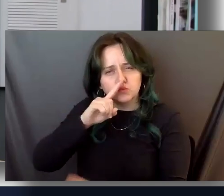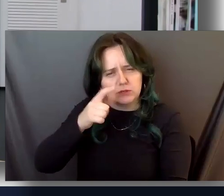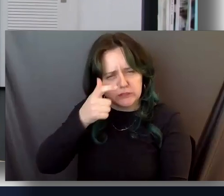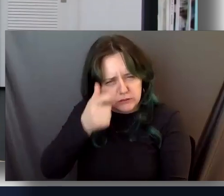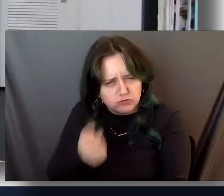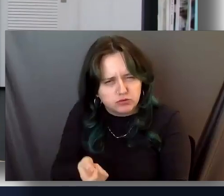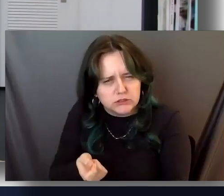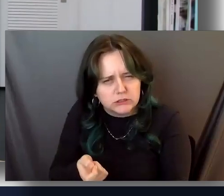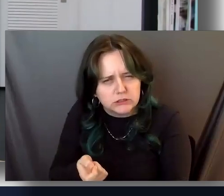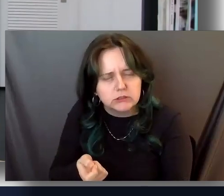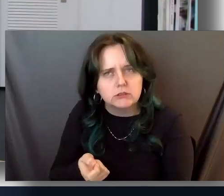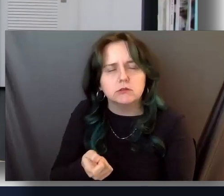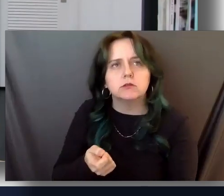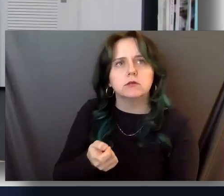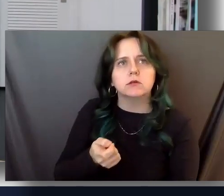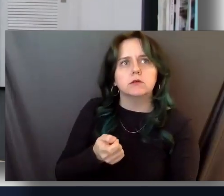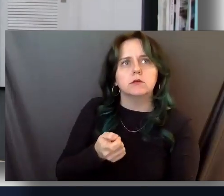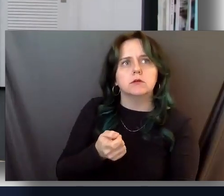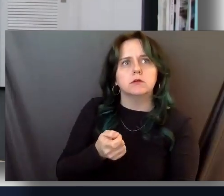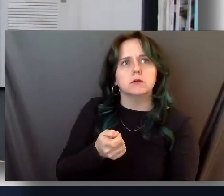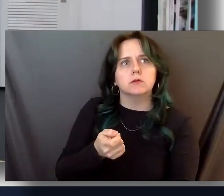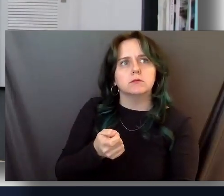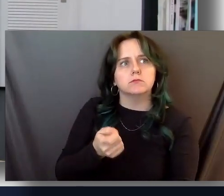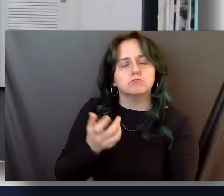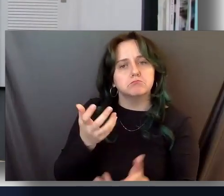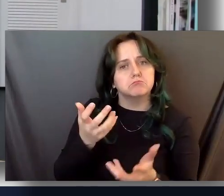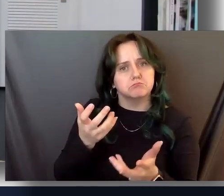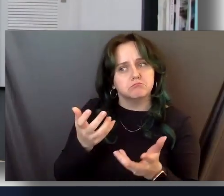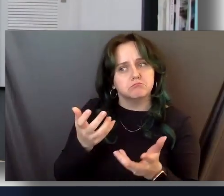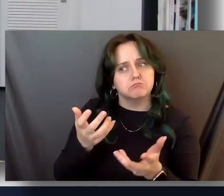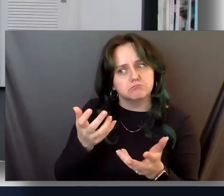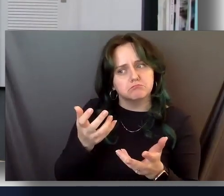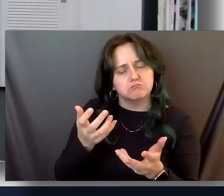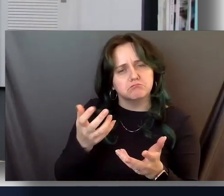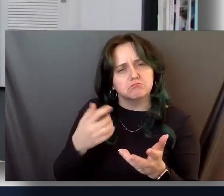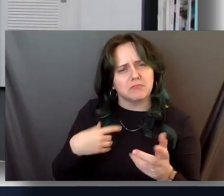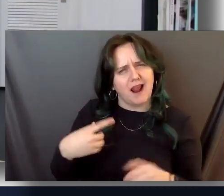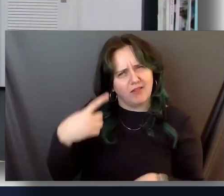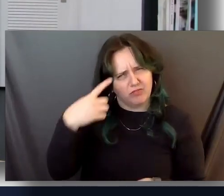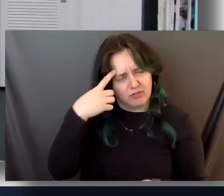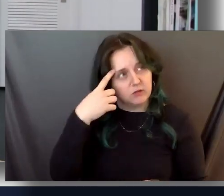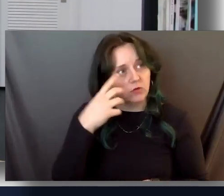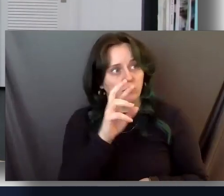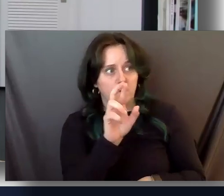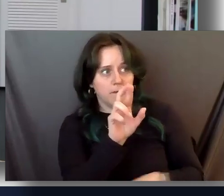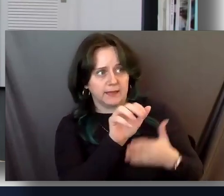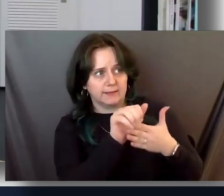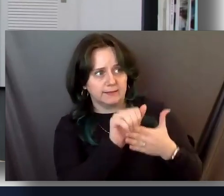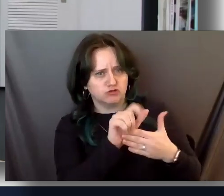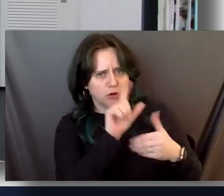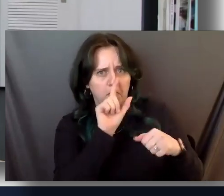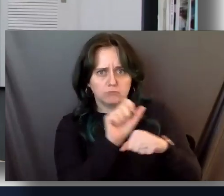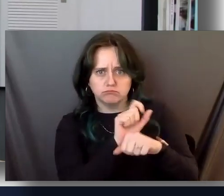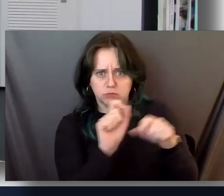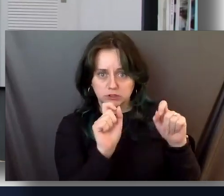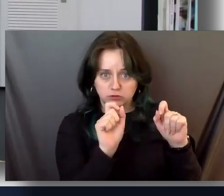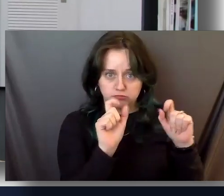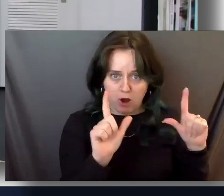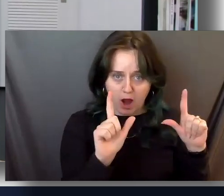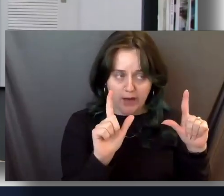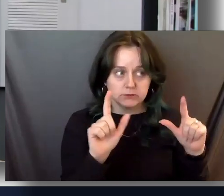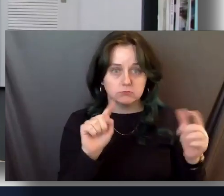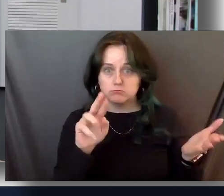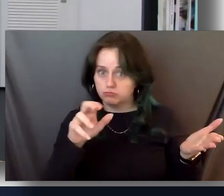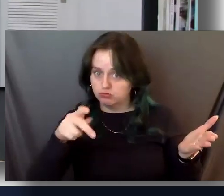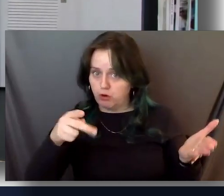me. And again, I think probably a surprise for many in the Republican leadership and